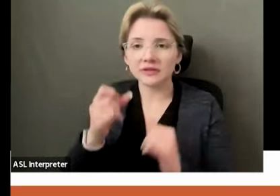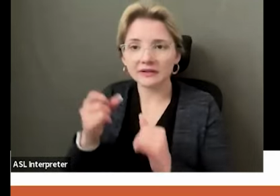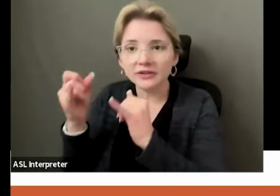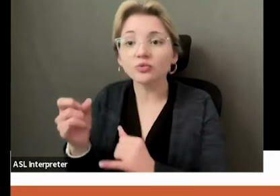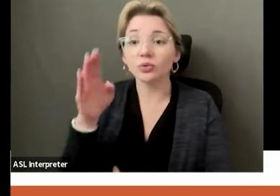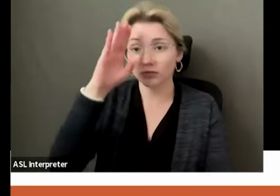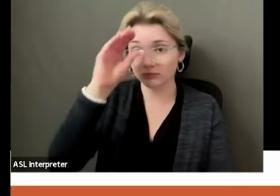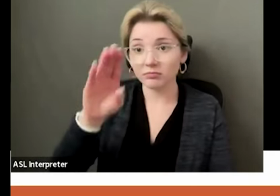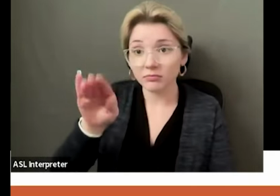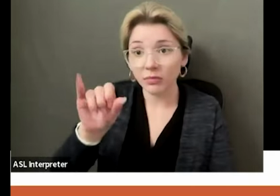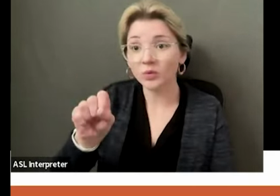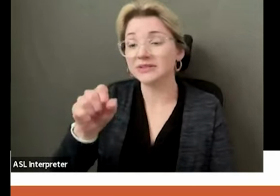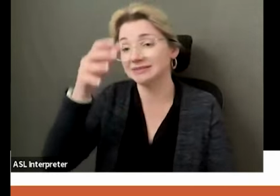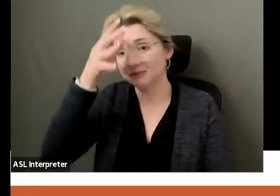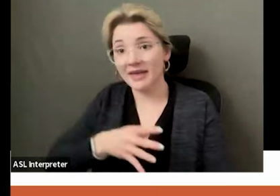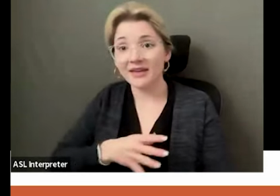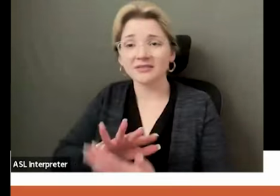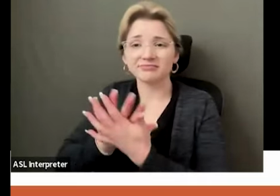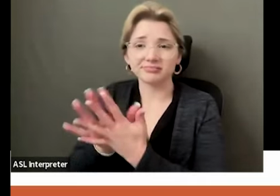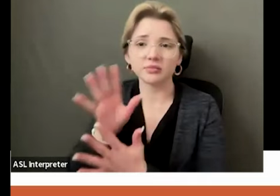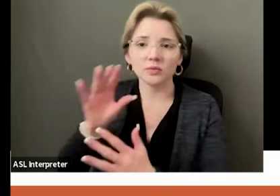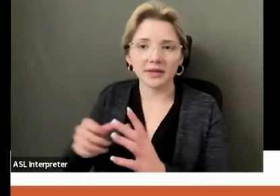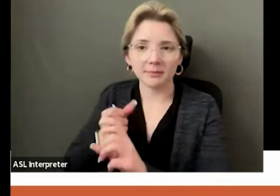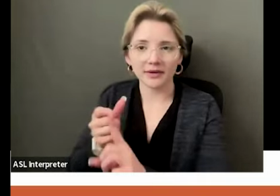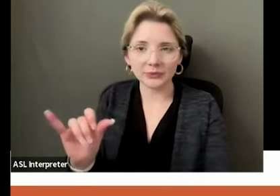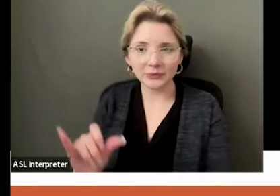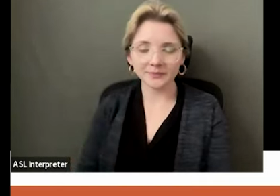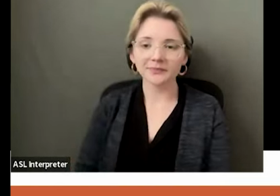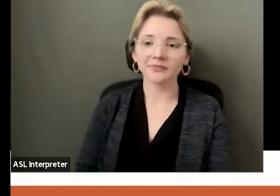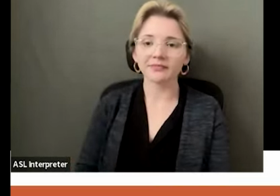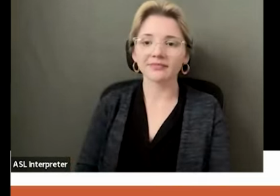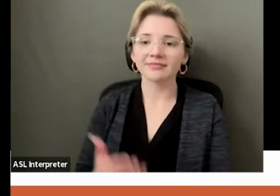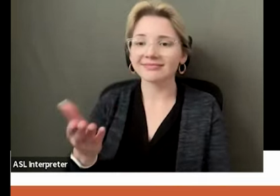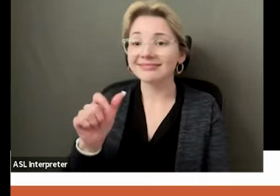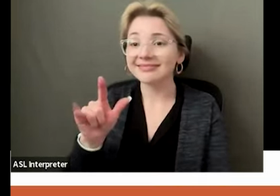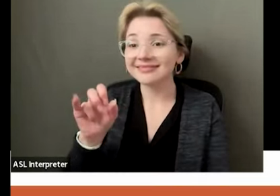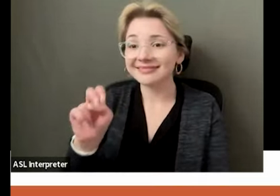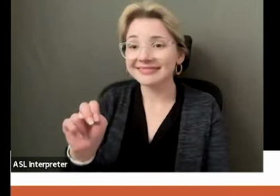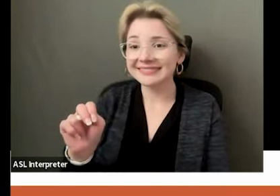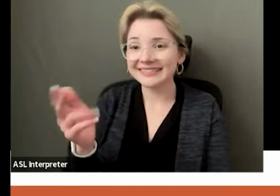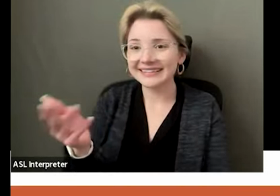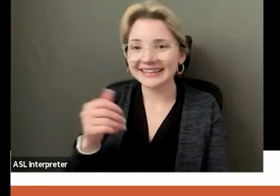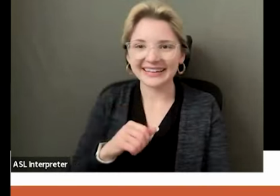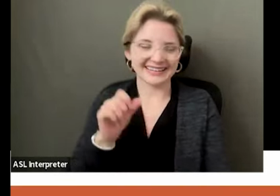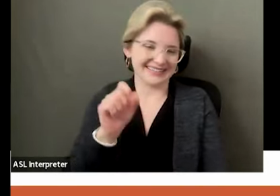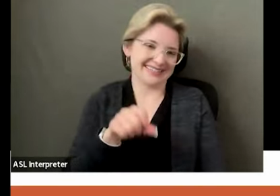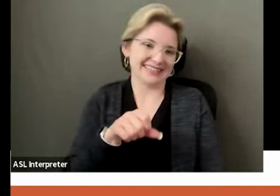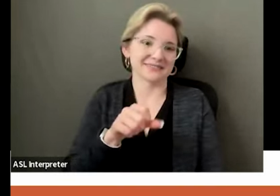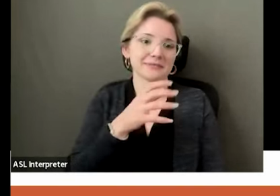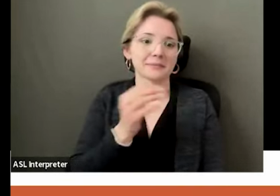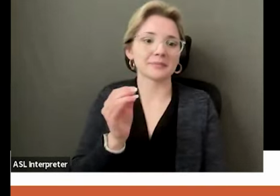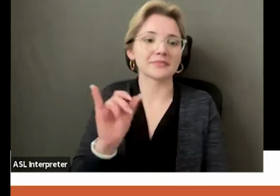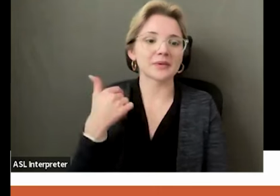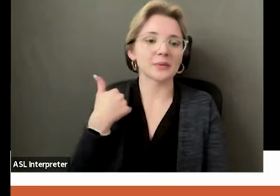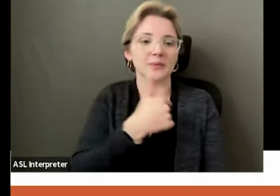Anything else to add, Allison, on that? I know this is one slide with a lot of information. Yes. And we